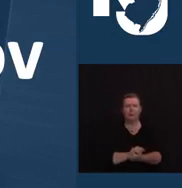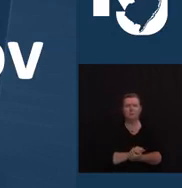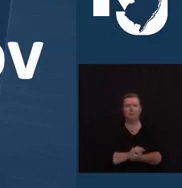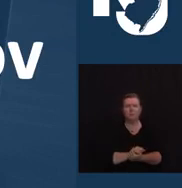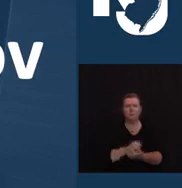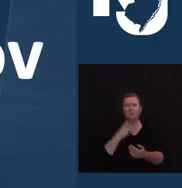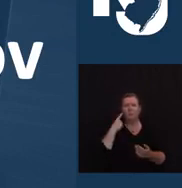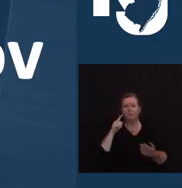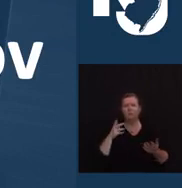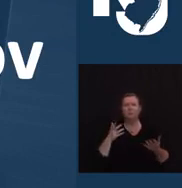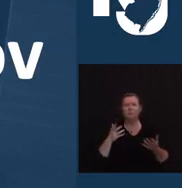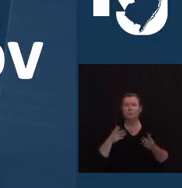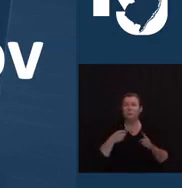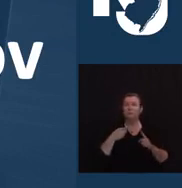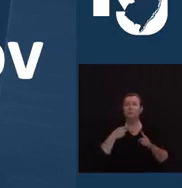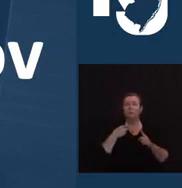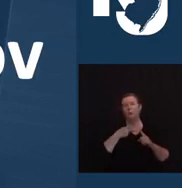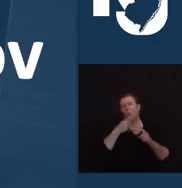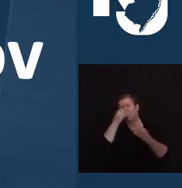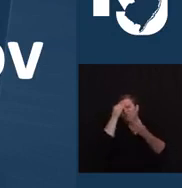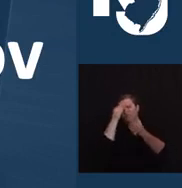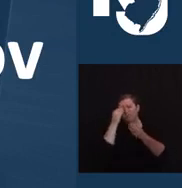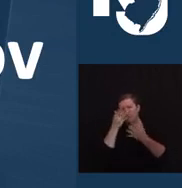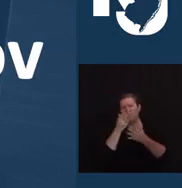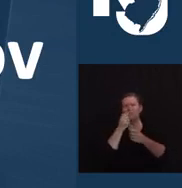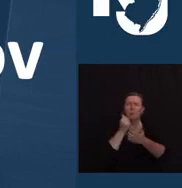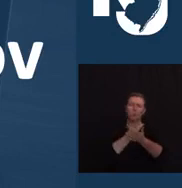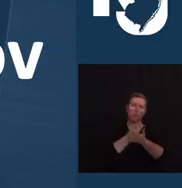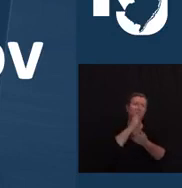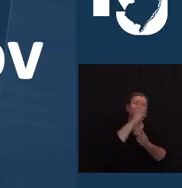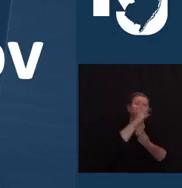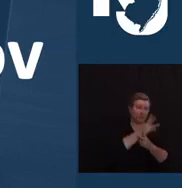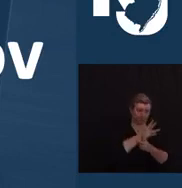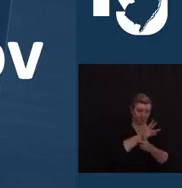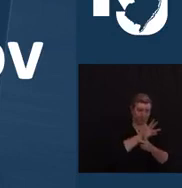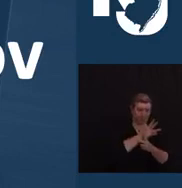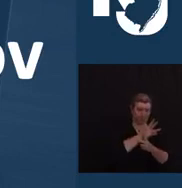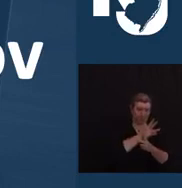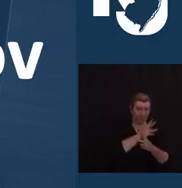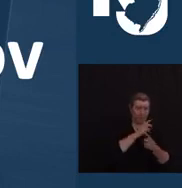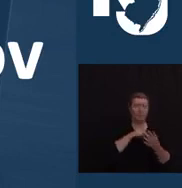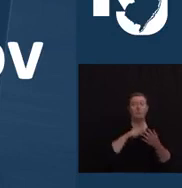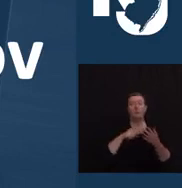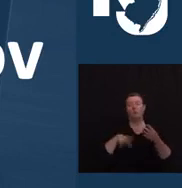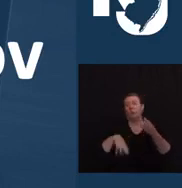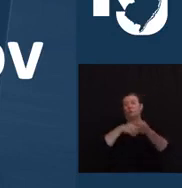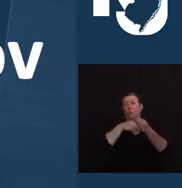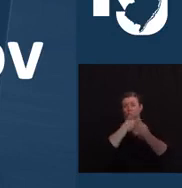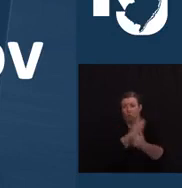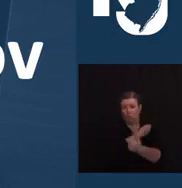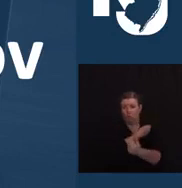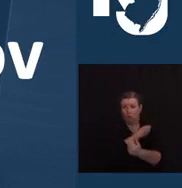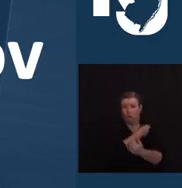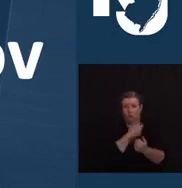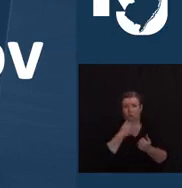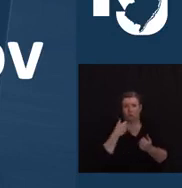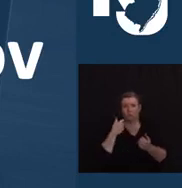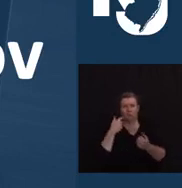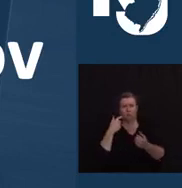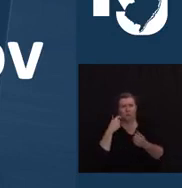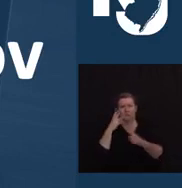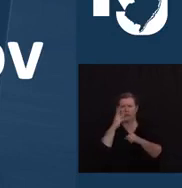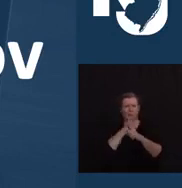if a 6-month window is approved, and it's not clear yet whether it's 6 or 8, Judy, unless you've got some inside scoop that I don't